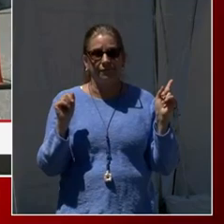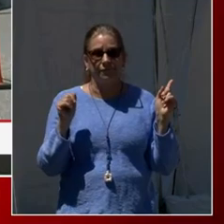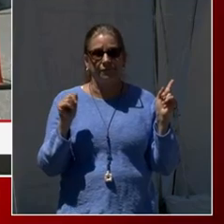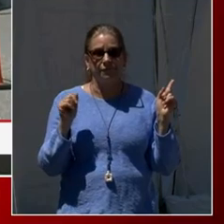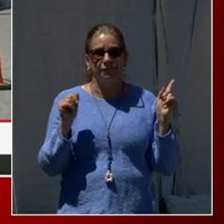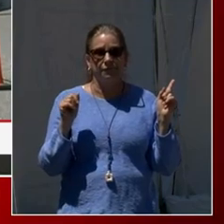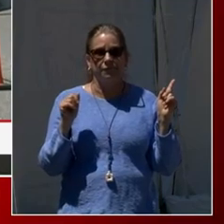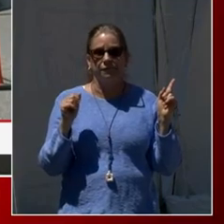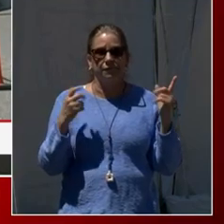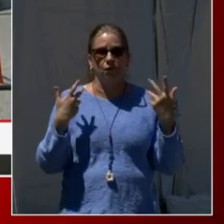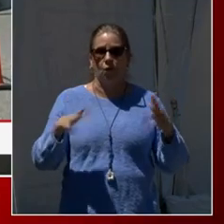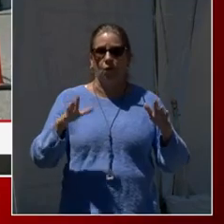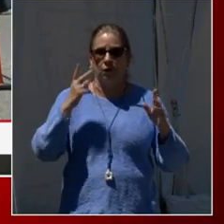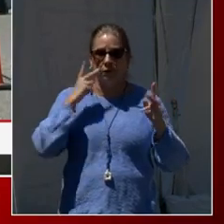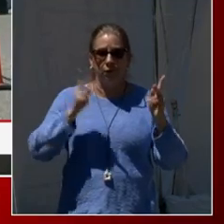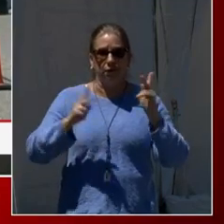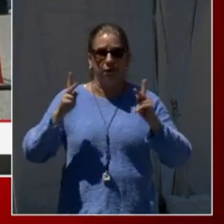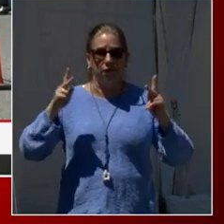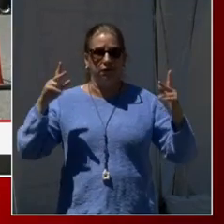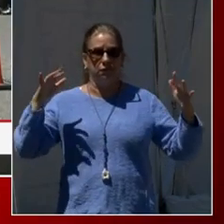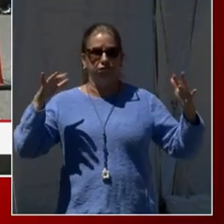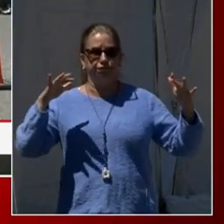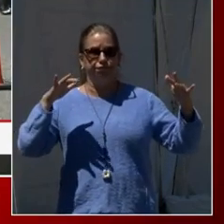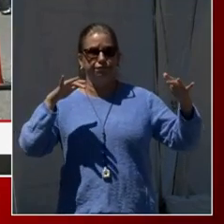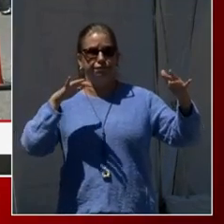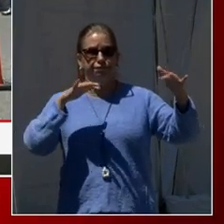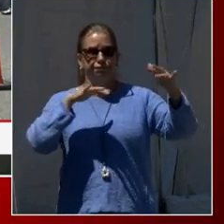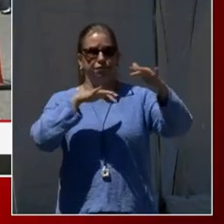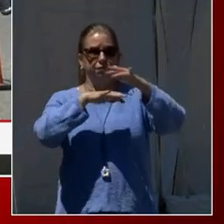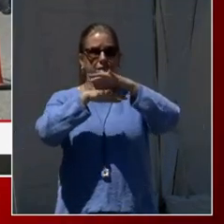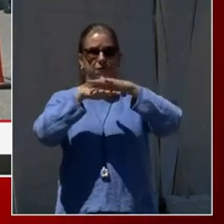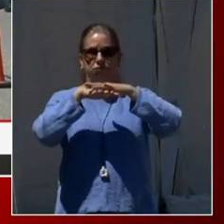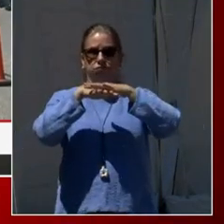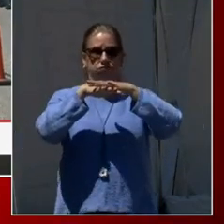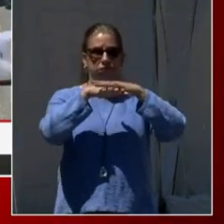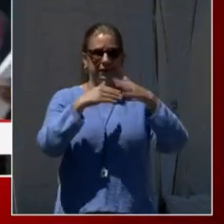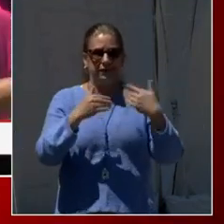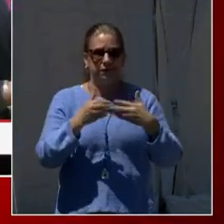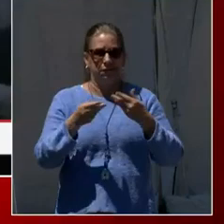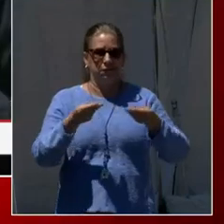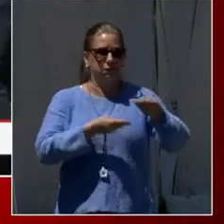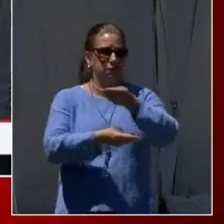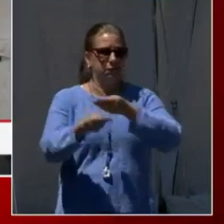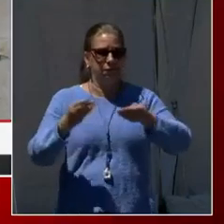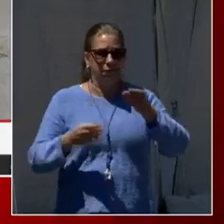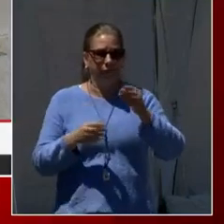want for the prevention of COVID. So let me turn to Dr. Nesbitt.